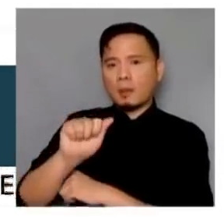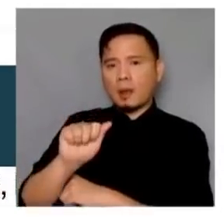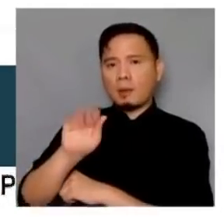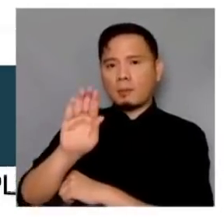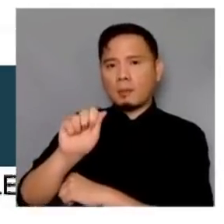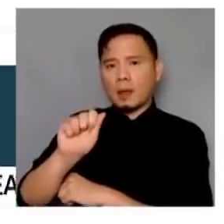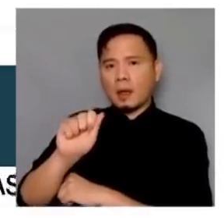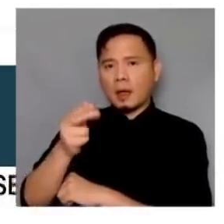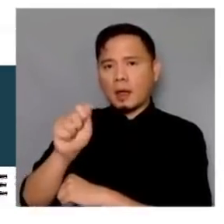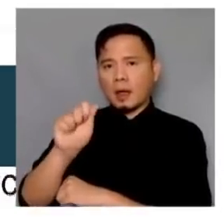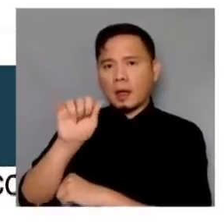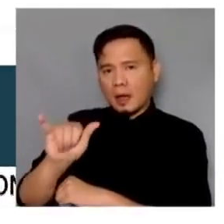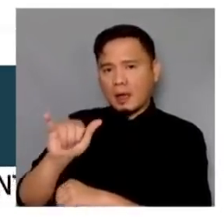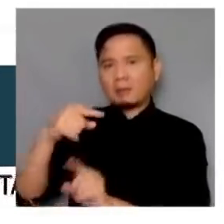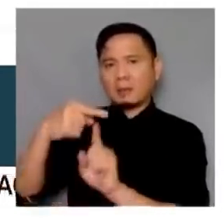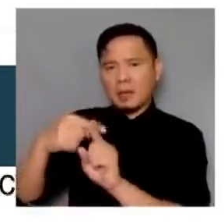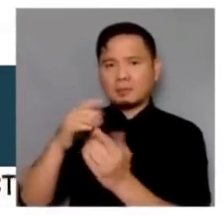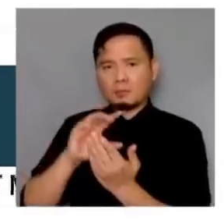program.